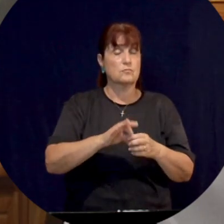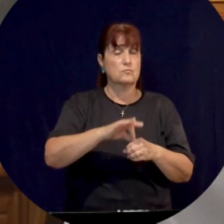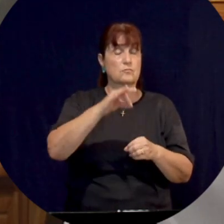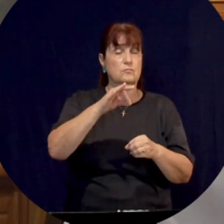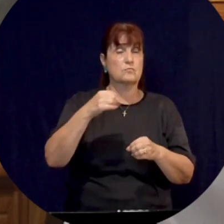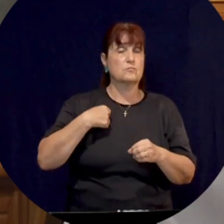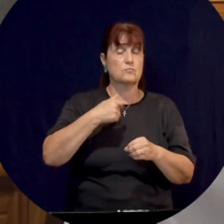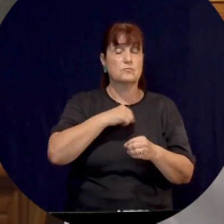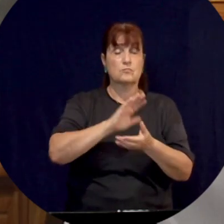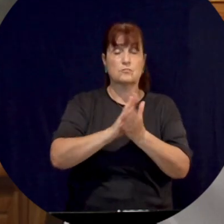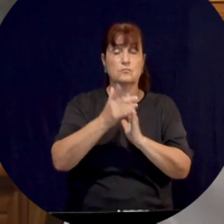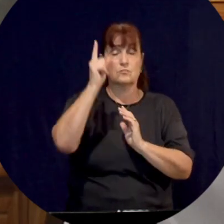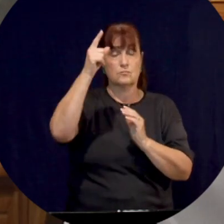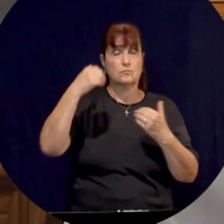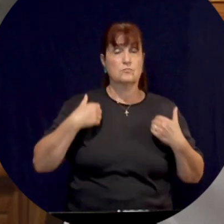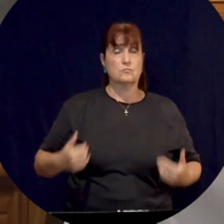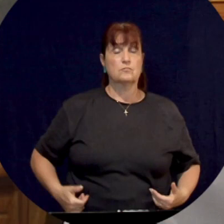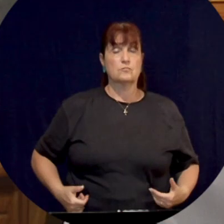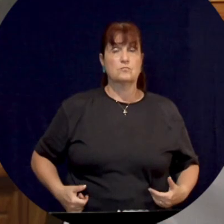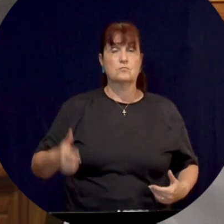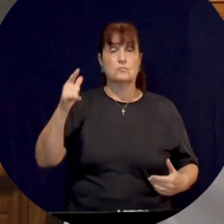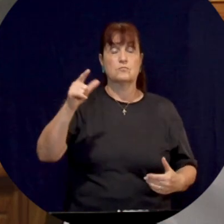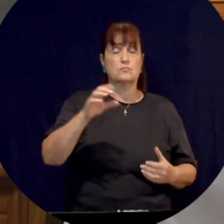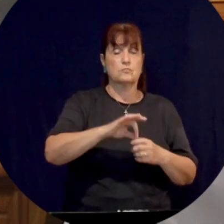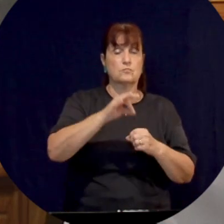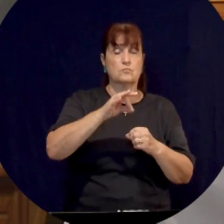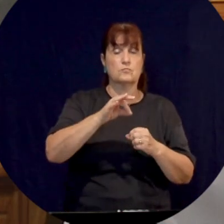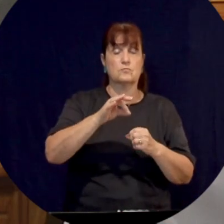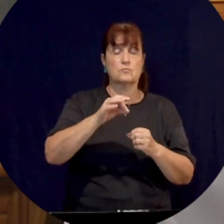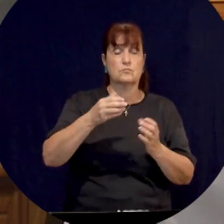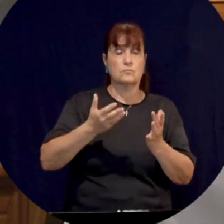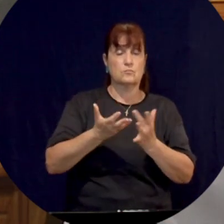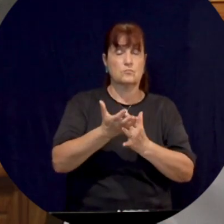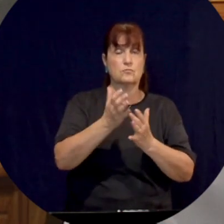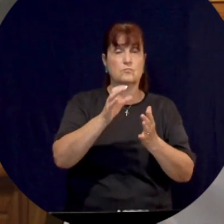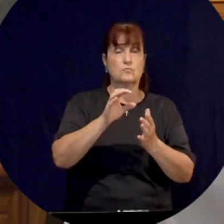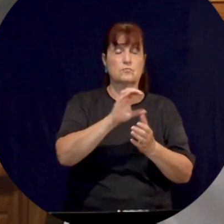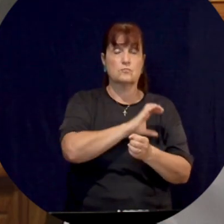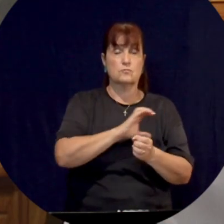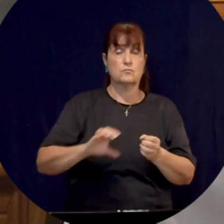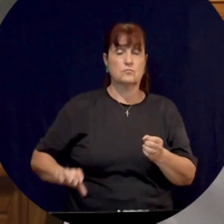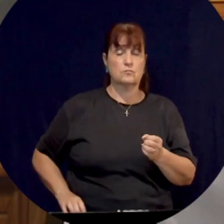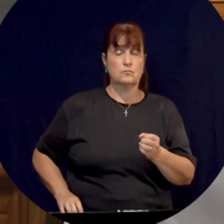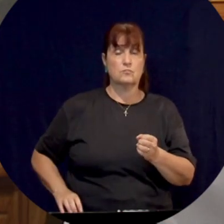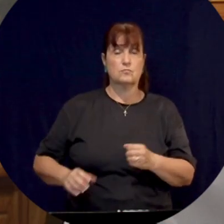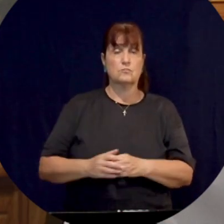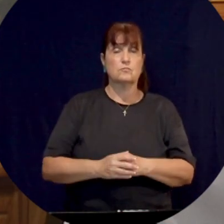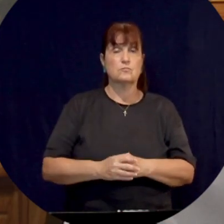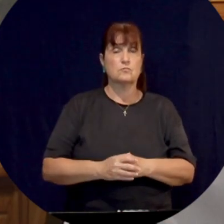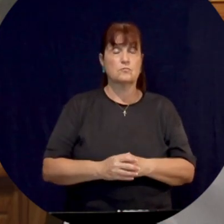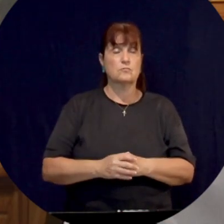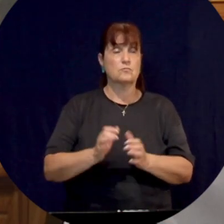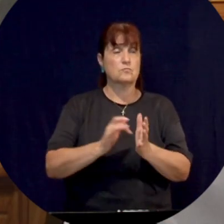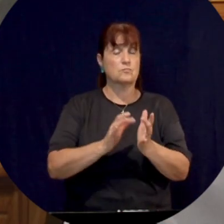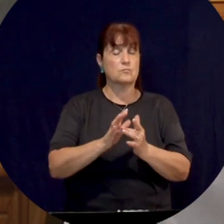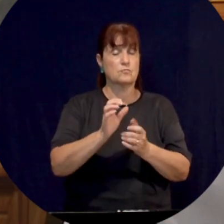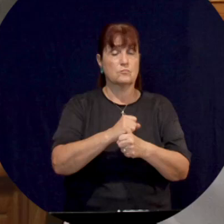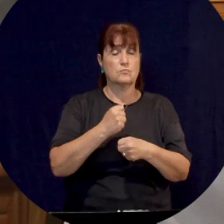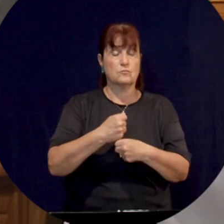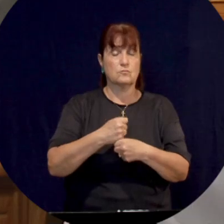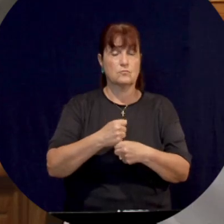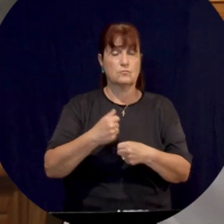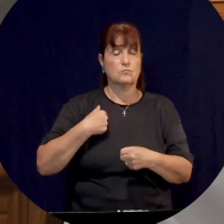that we may become one body, one spirit in Christ. May he make of us an